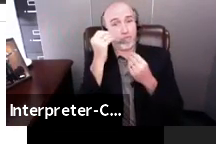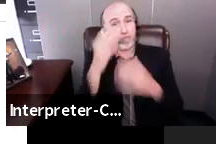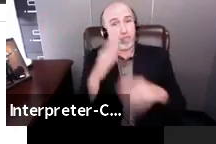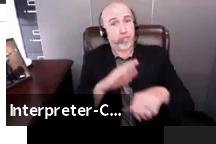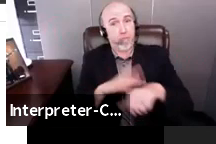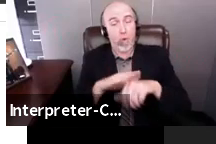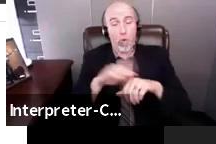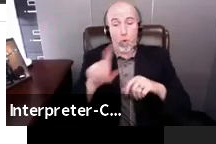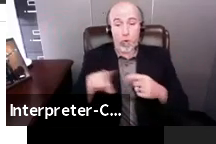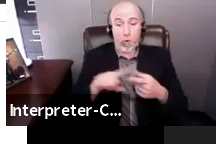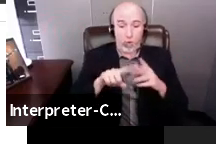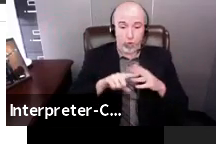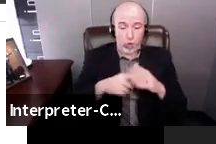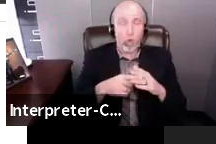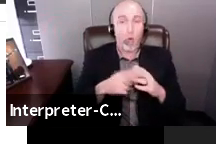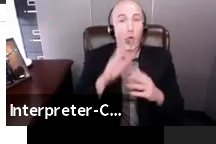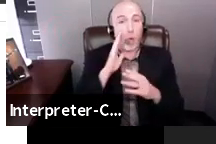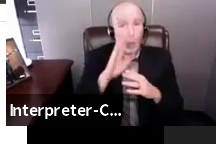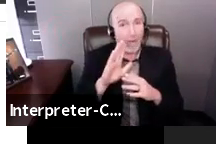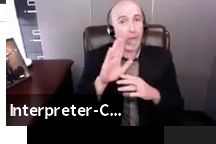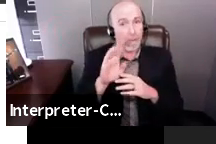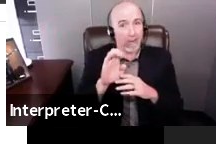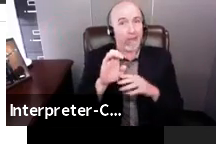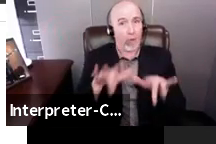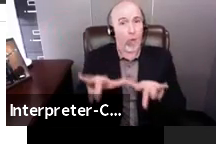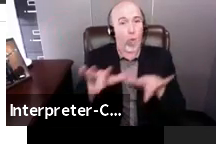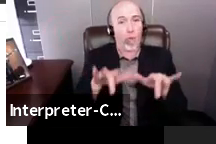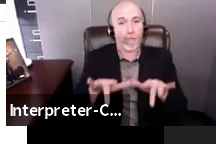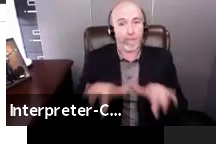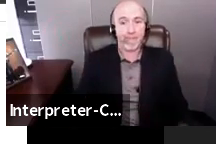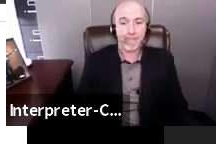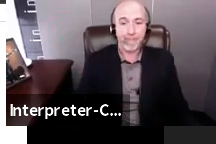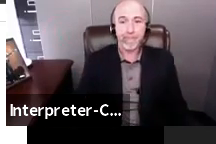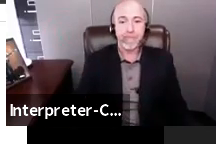when we get started, we will be recording.